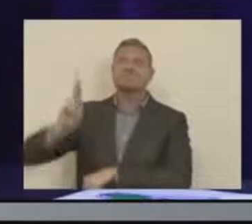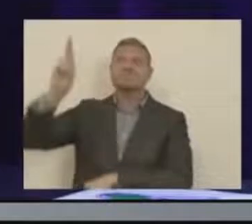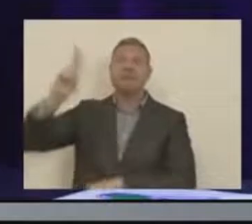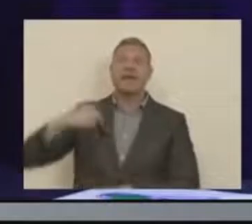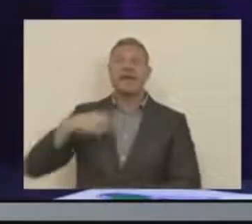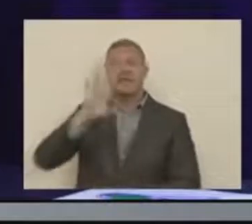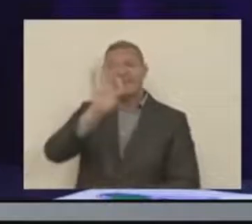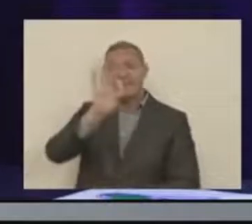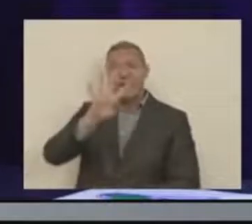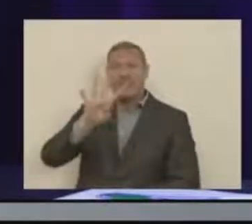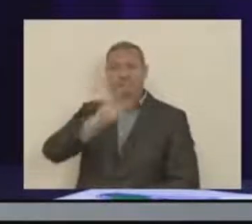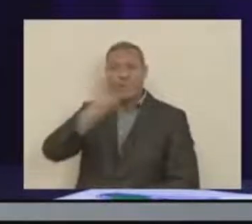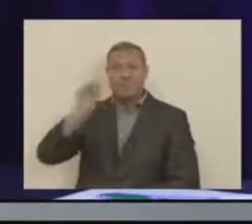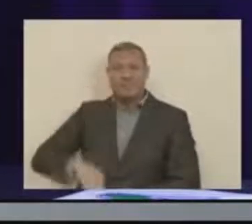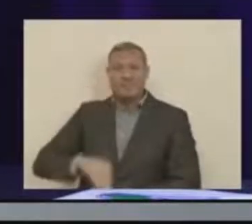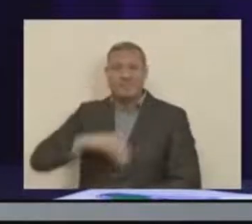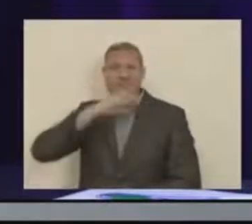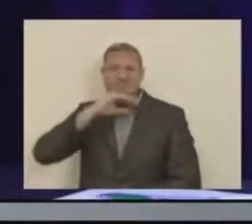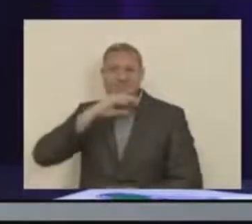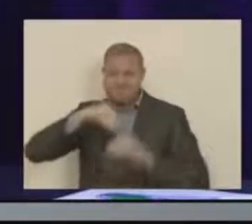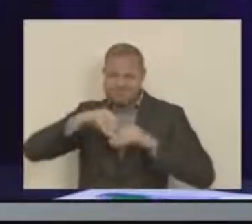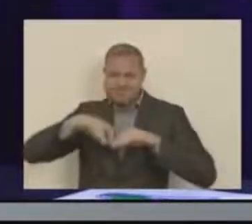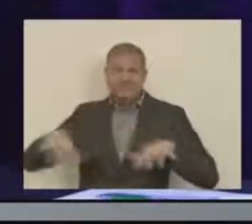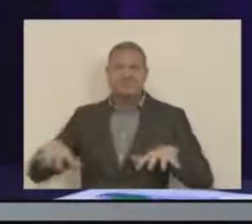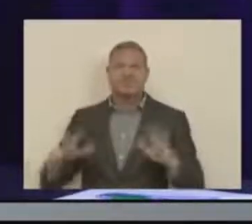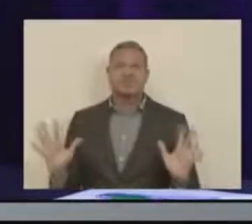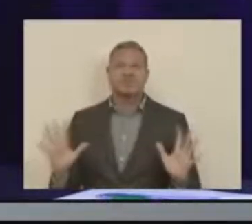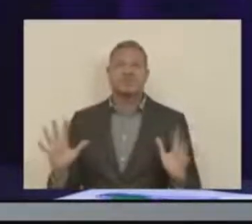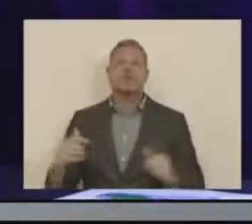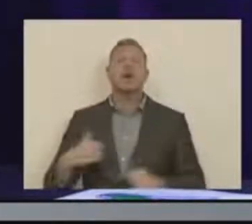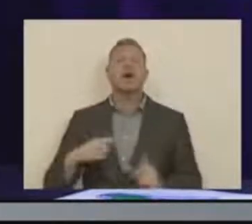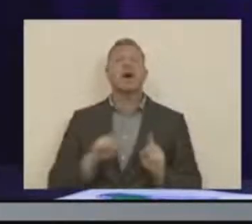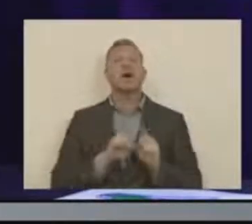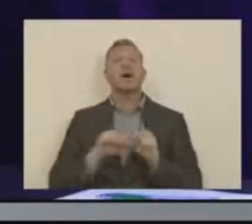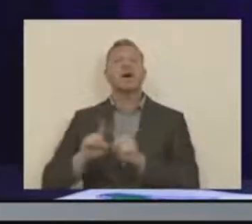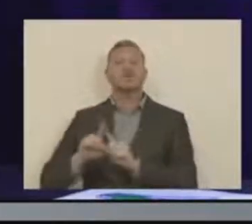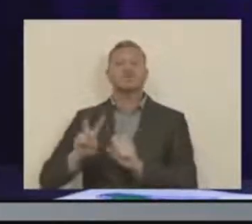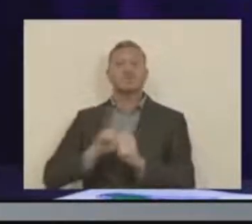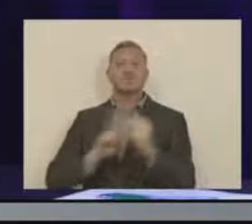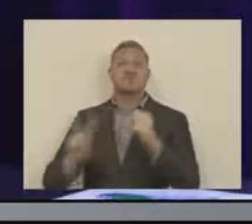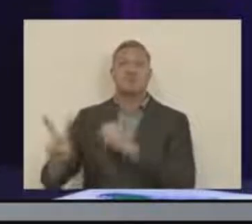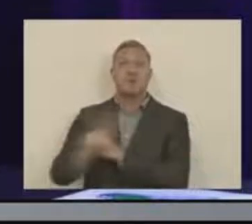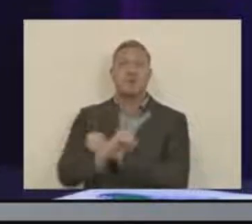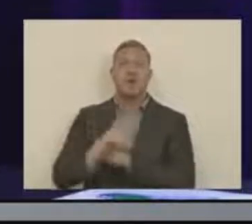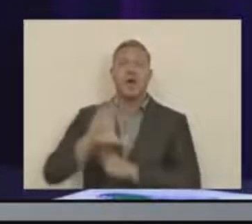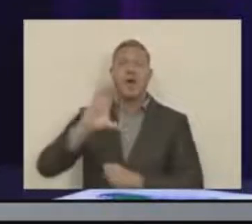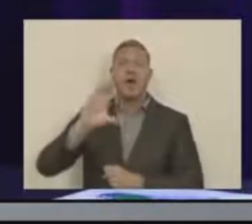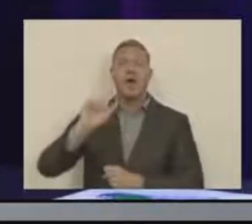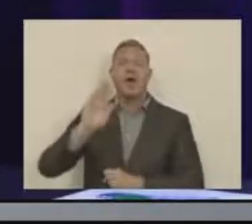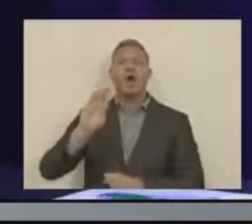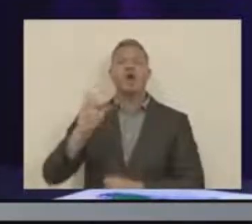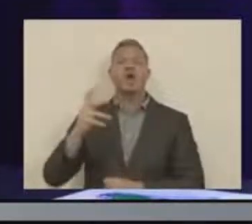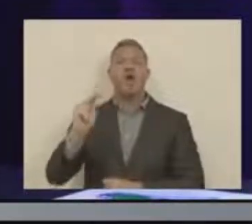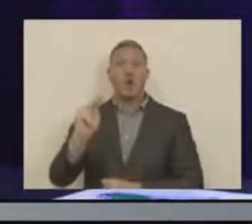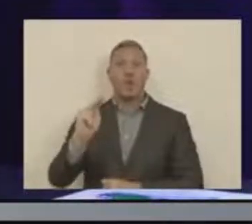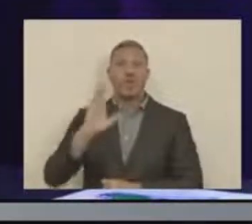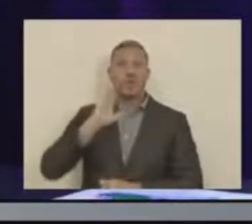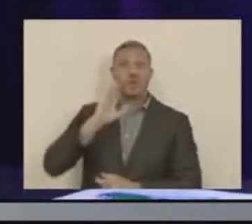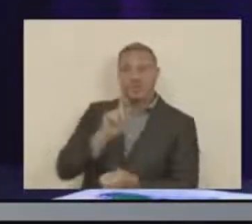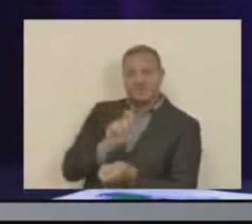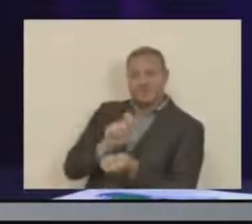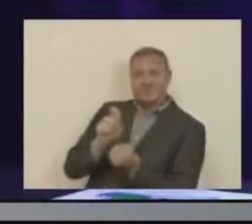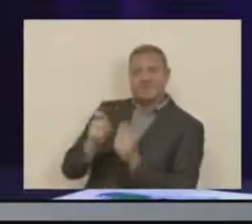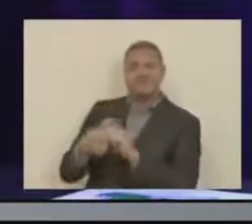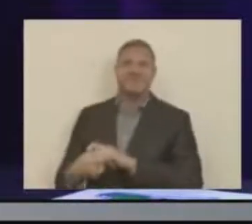than ground-launched rockets. On top of that, Virgin Orbit will be offsetting the carbon emissions from this flight by investing in regenerative